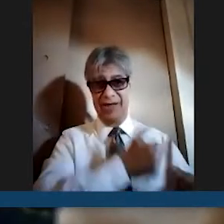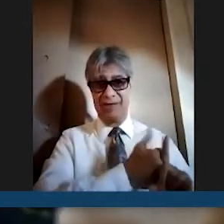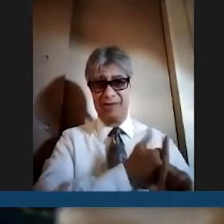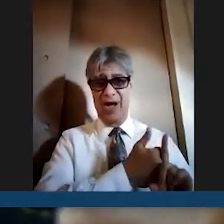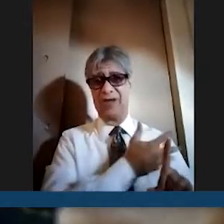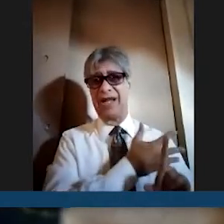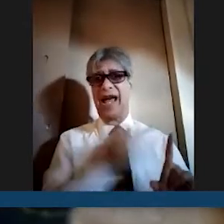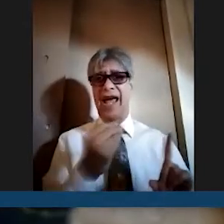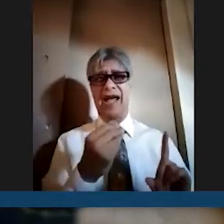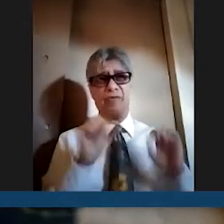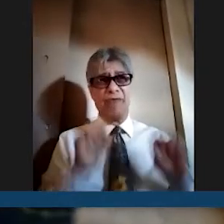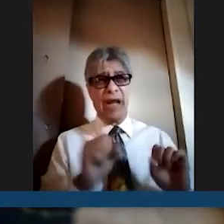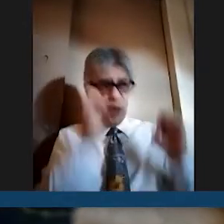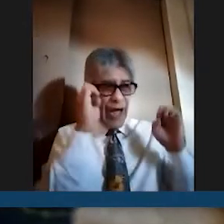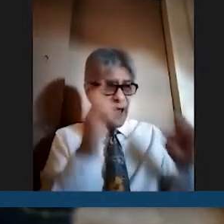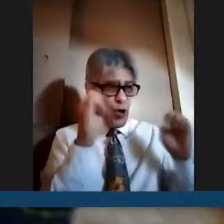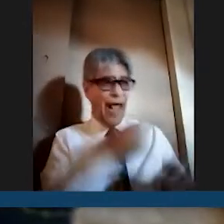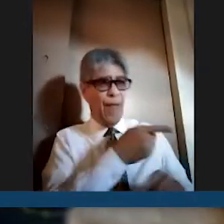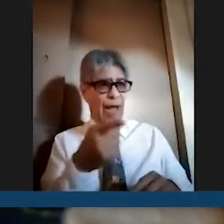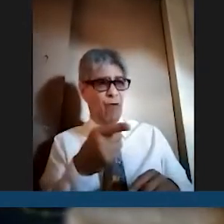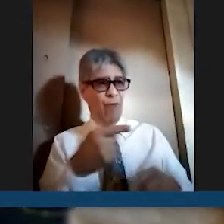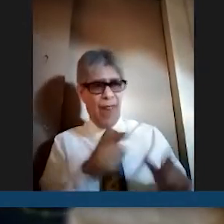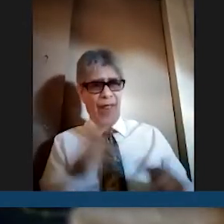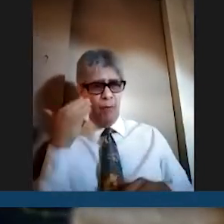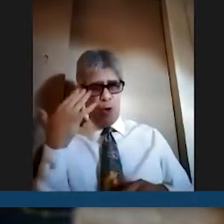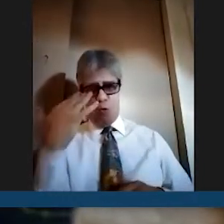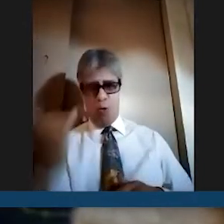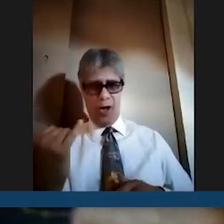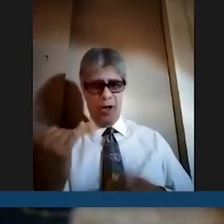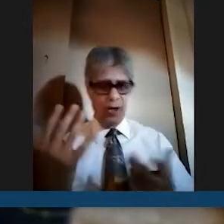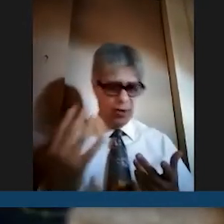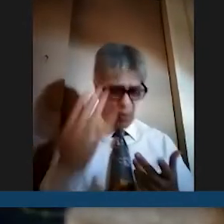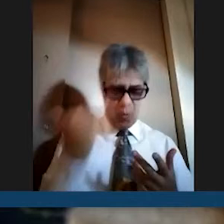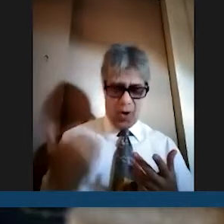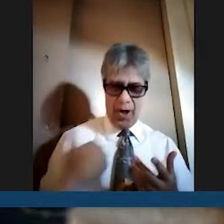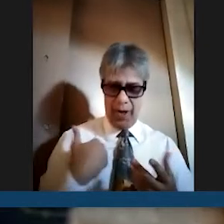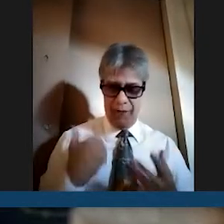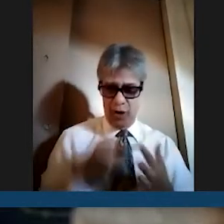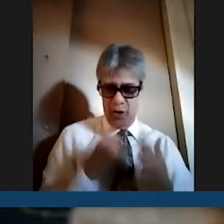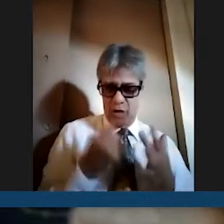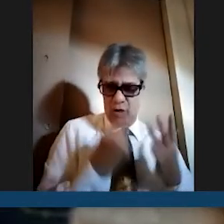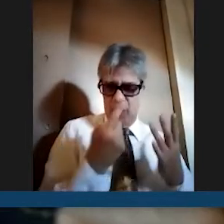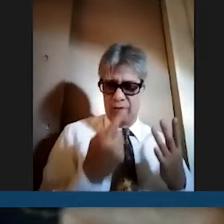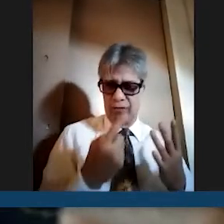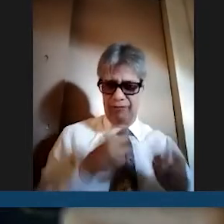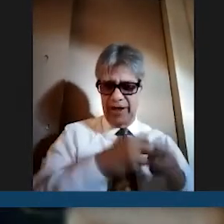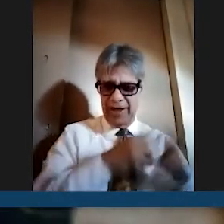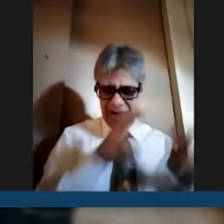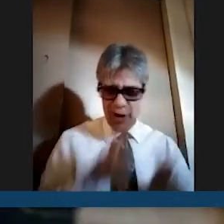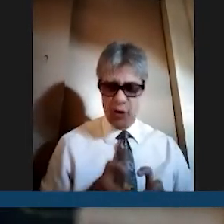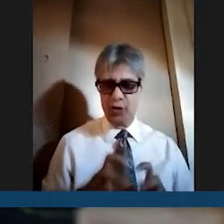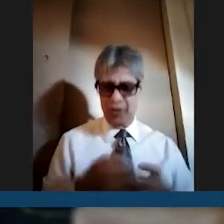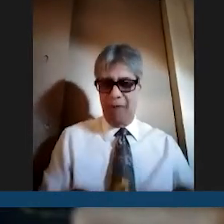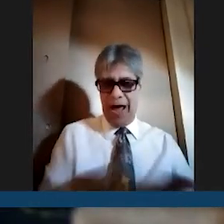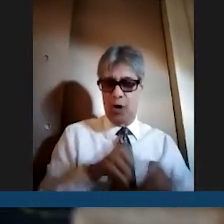able to educate them and let them know why certain issues, you know, matter in their life, right? So a lot